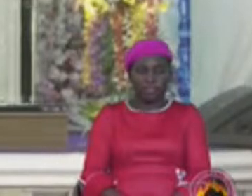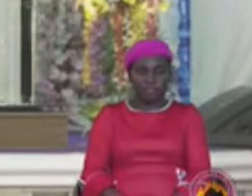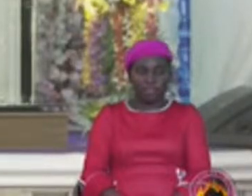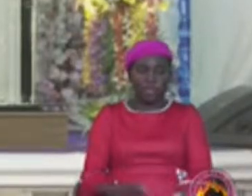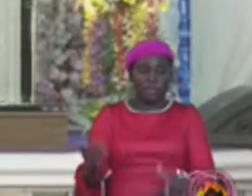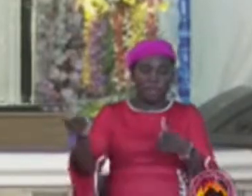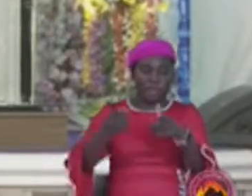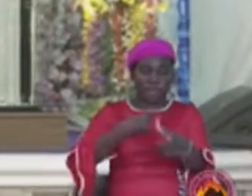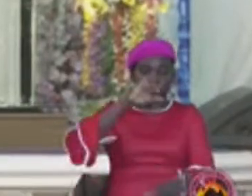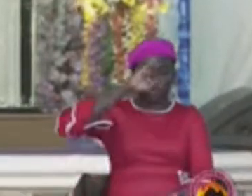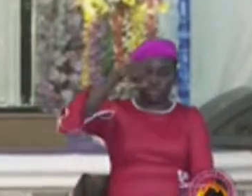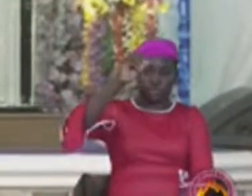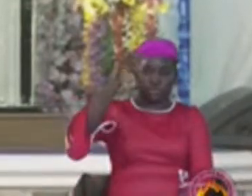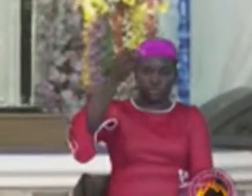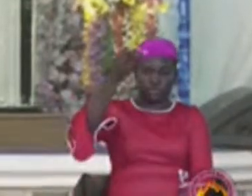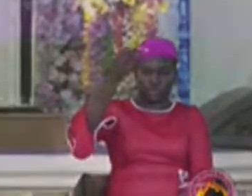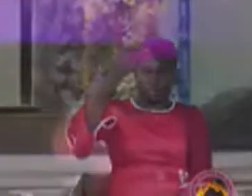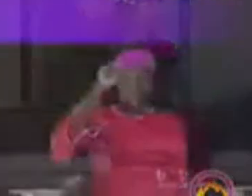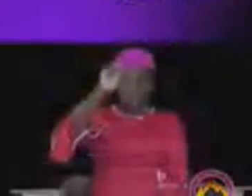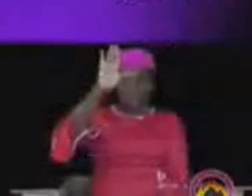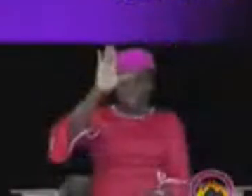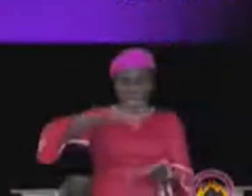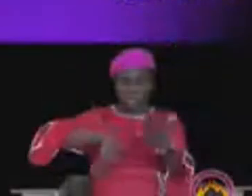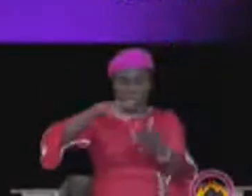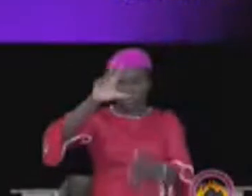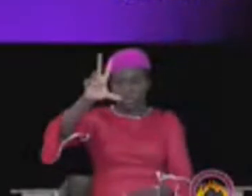1 John